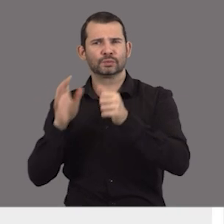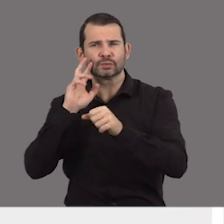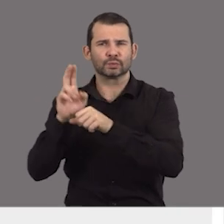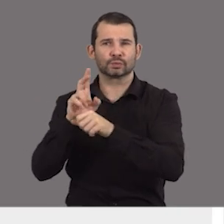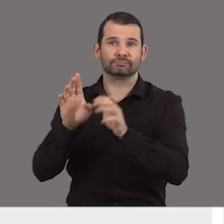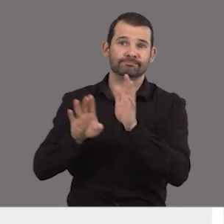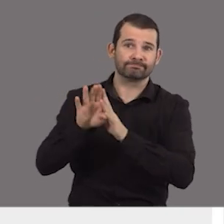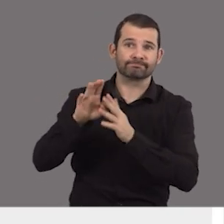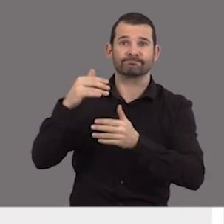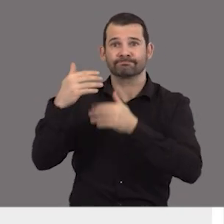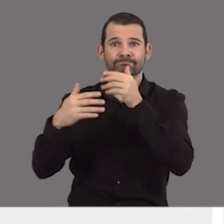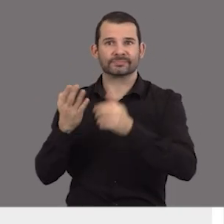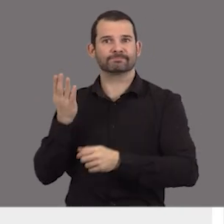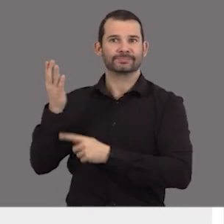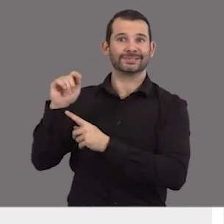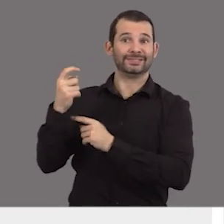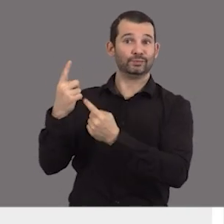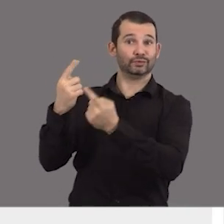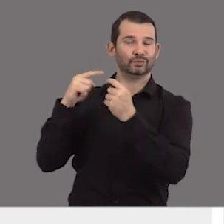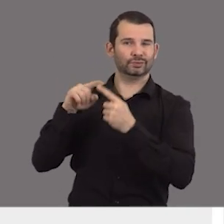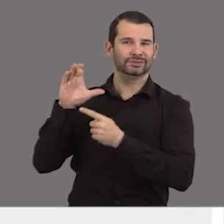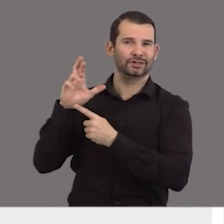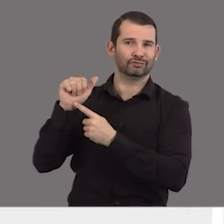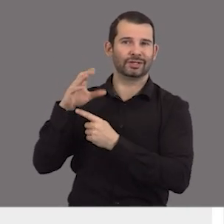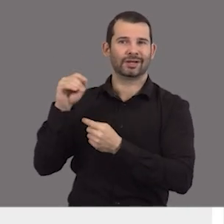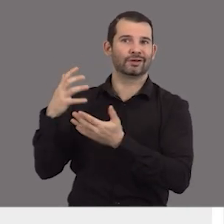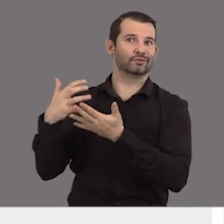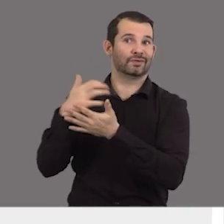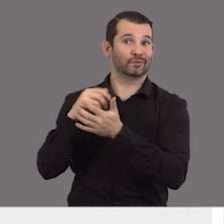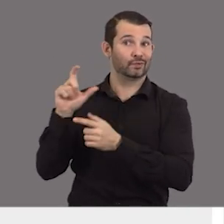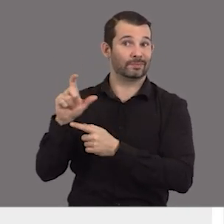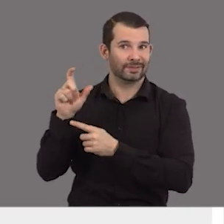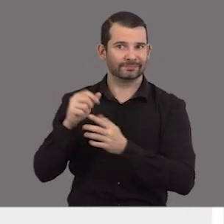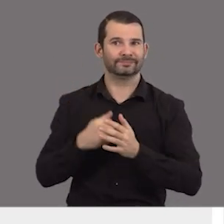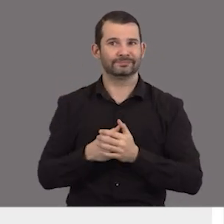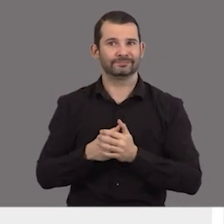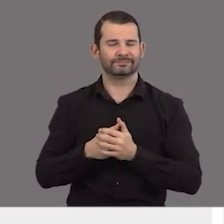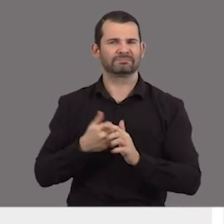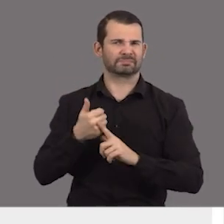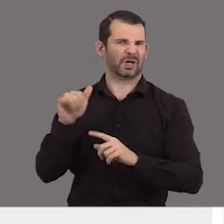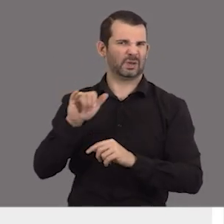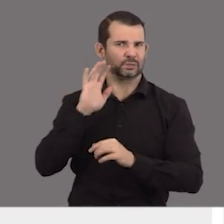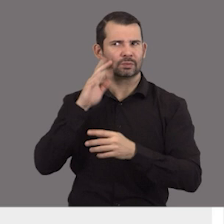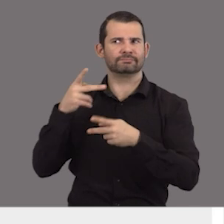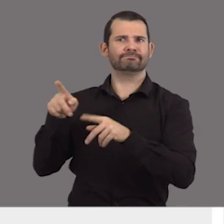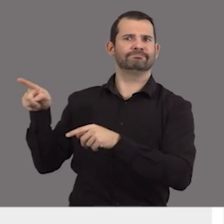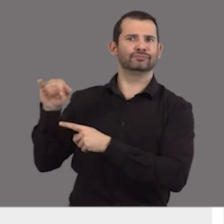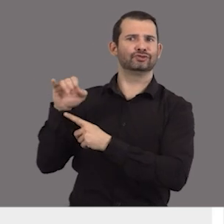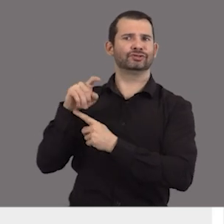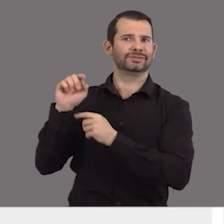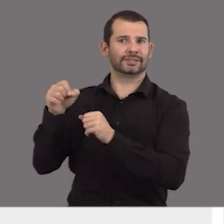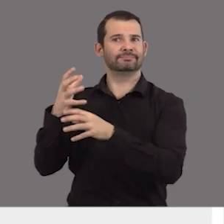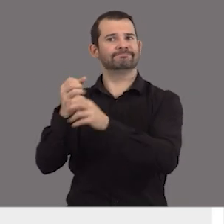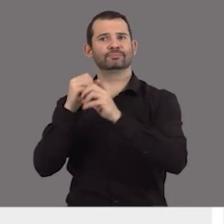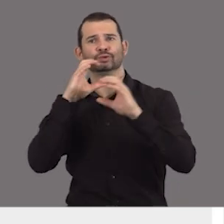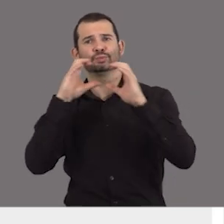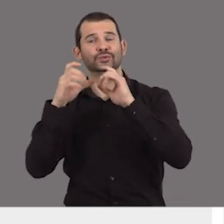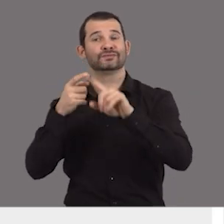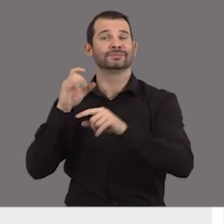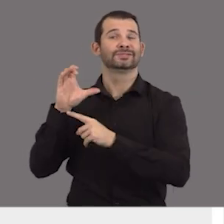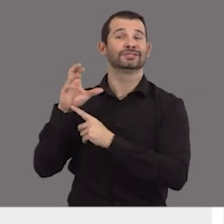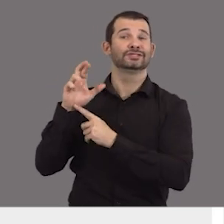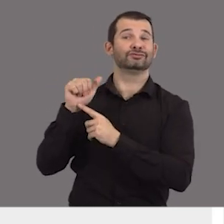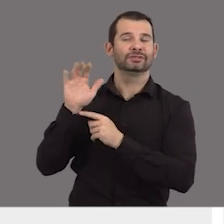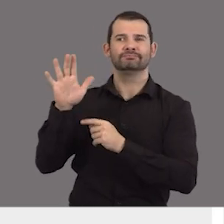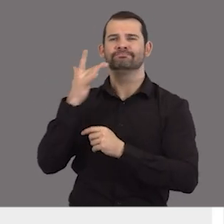to prepare and submit the tax returns to the CRA and Revenue Quebec. This will also allow Jeet to receive communications from